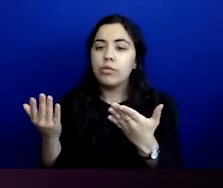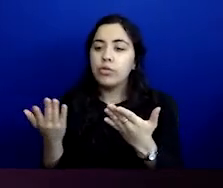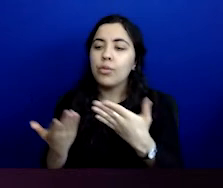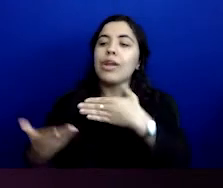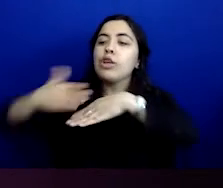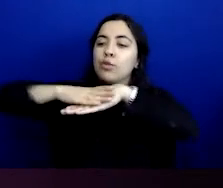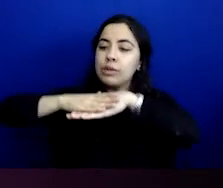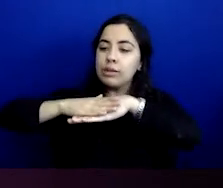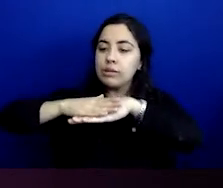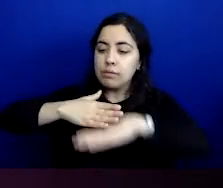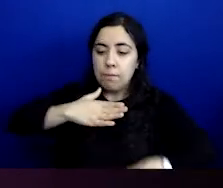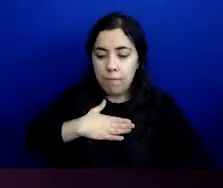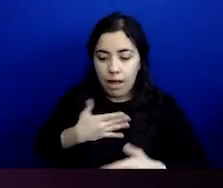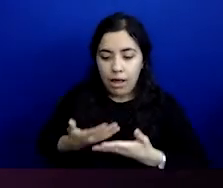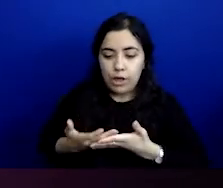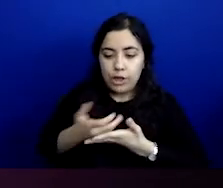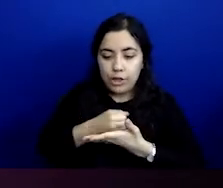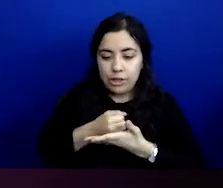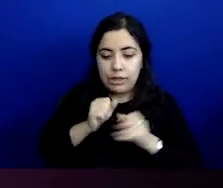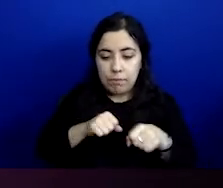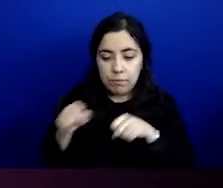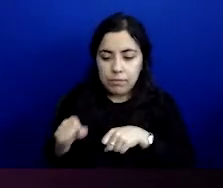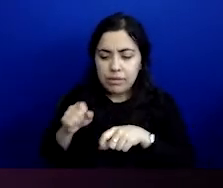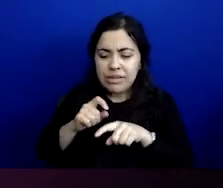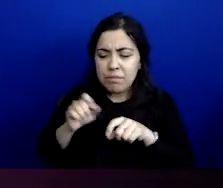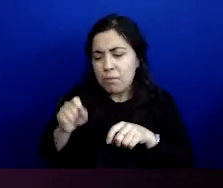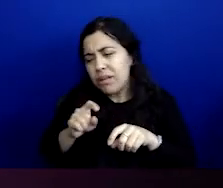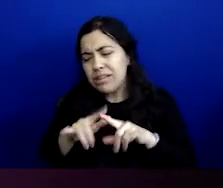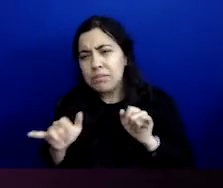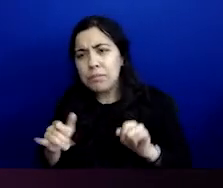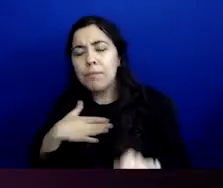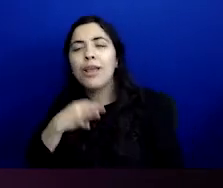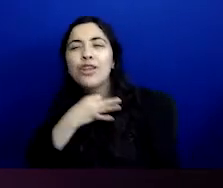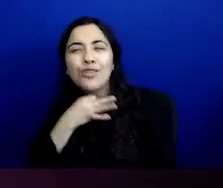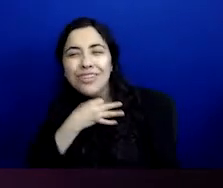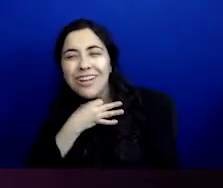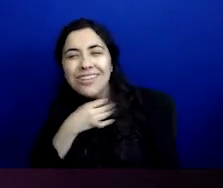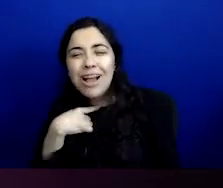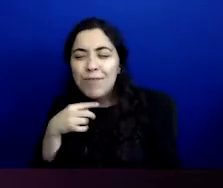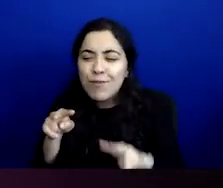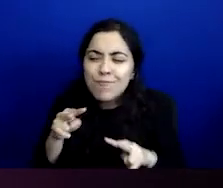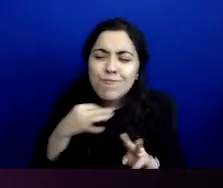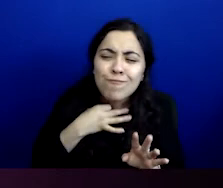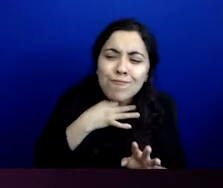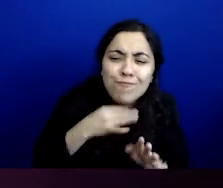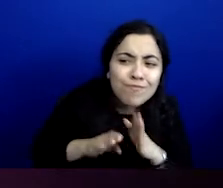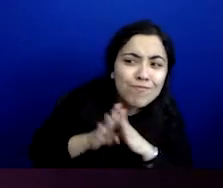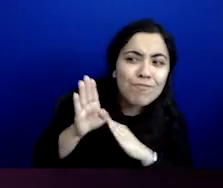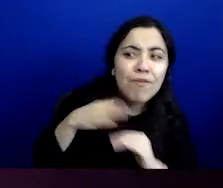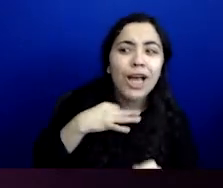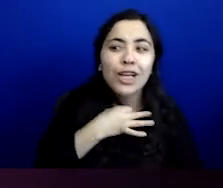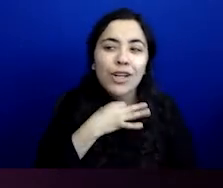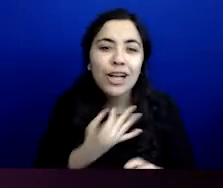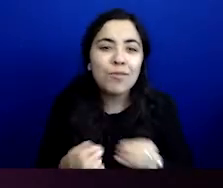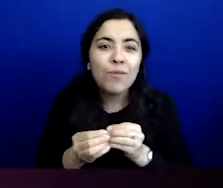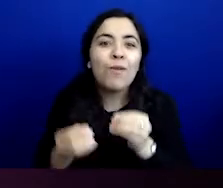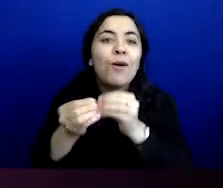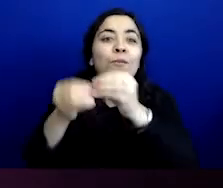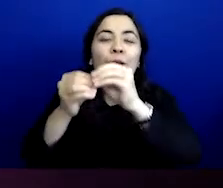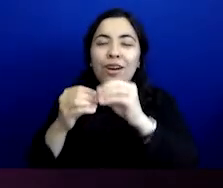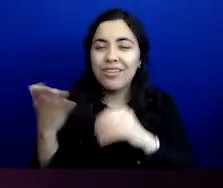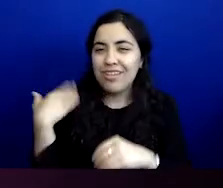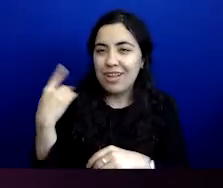not only my earning capabilities, but just my curiosity. And this has piqued my curiosity in the last year, and it's been really fun to work